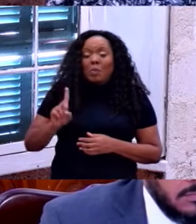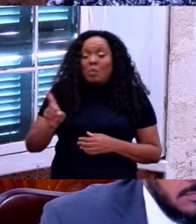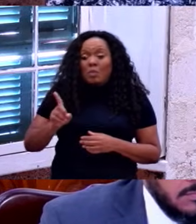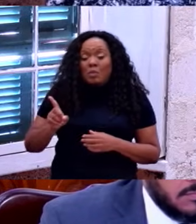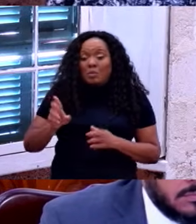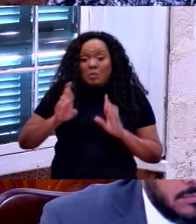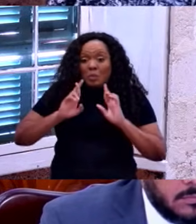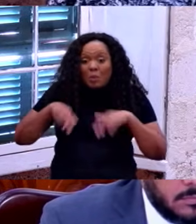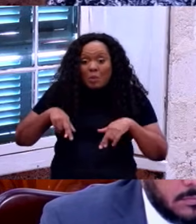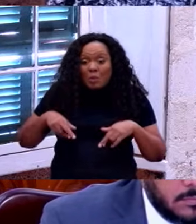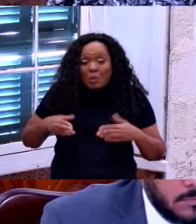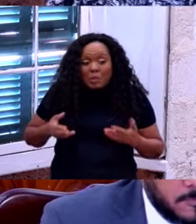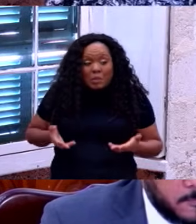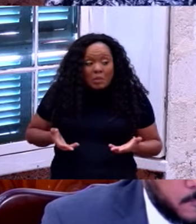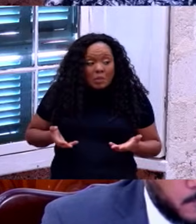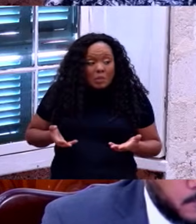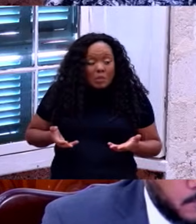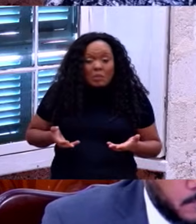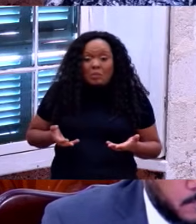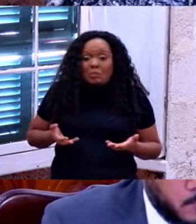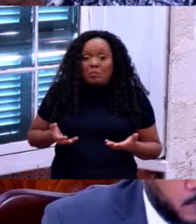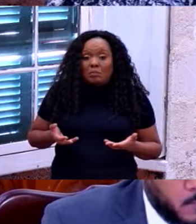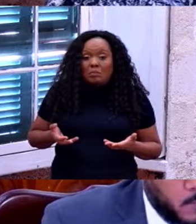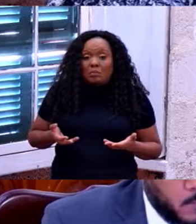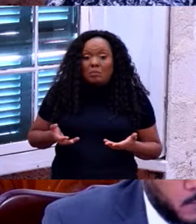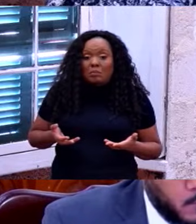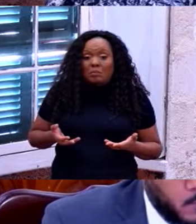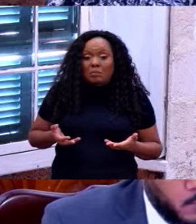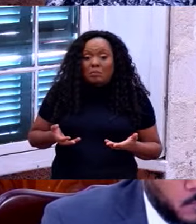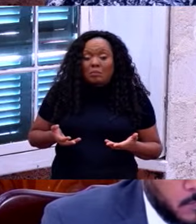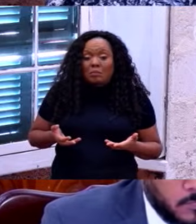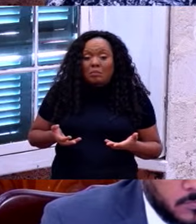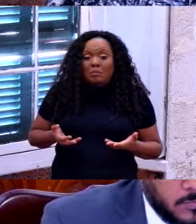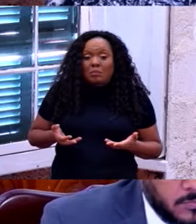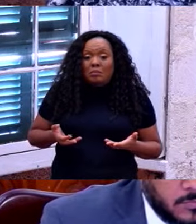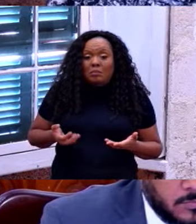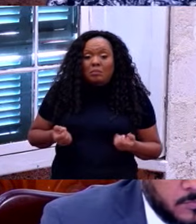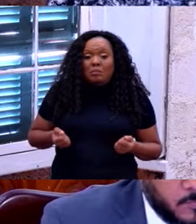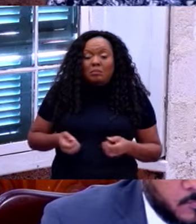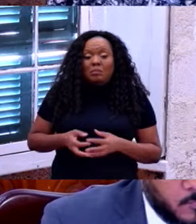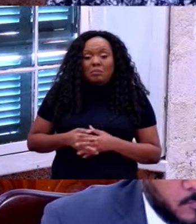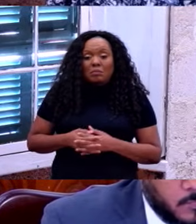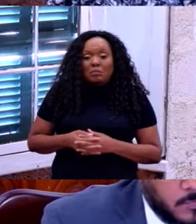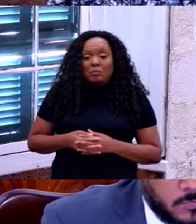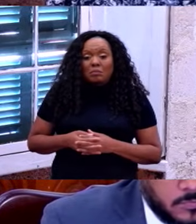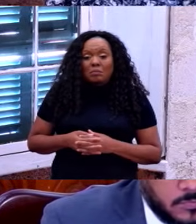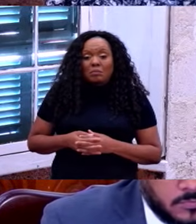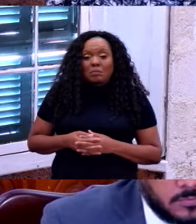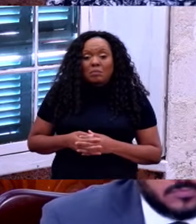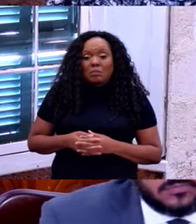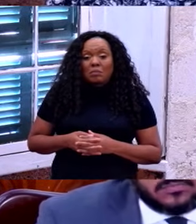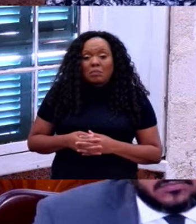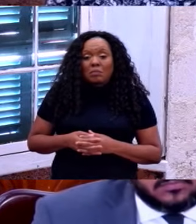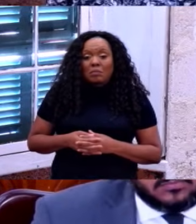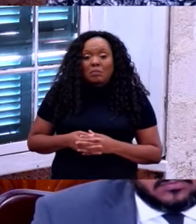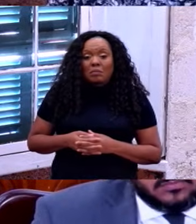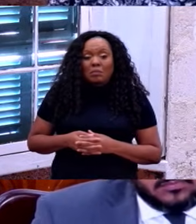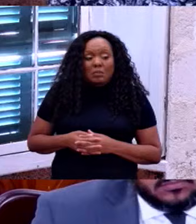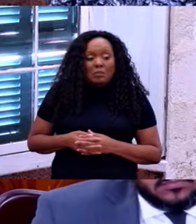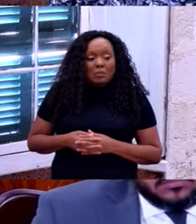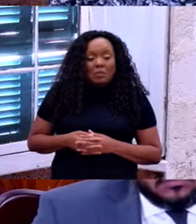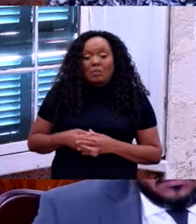Because amendment, to my mind, would be, I was expecting if we're going to be